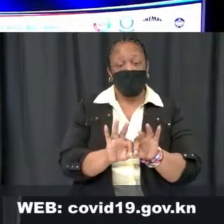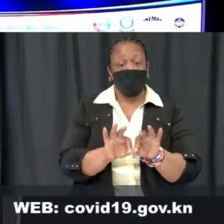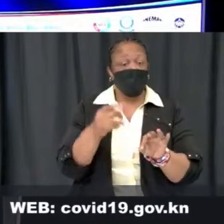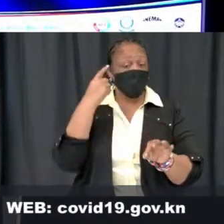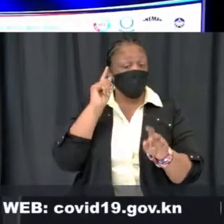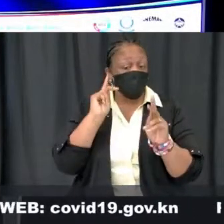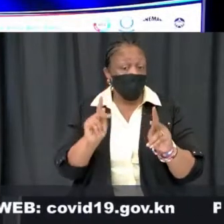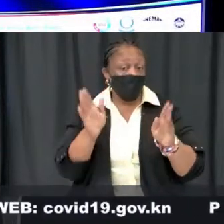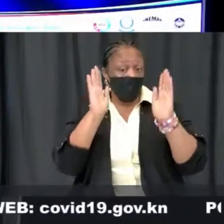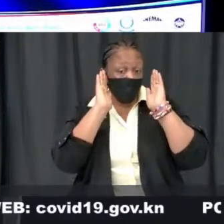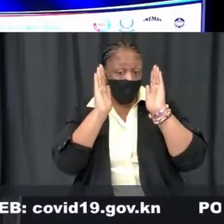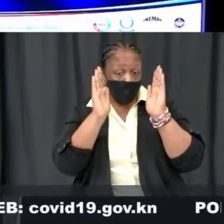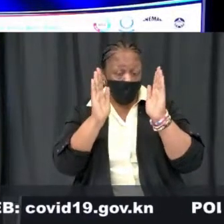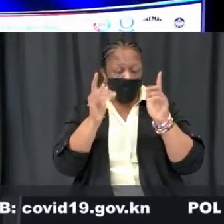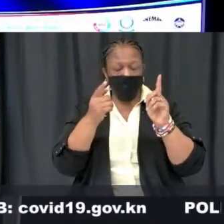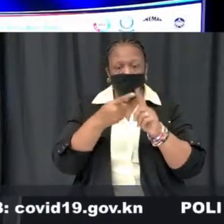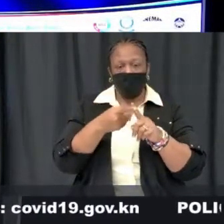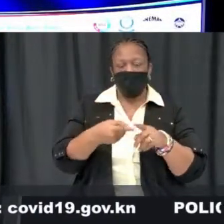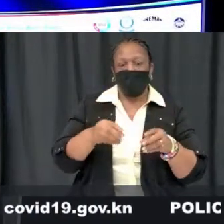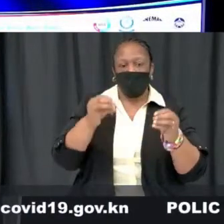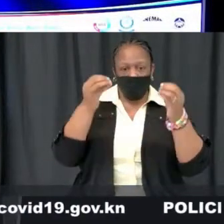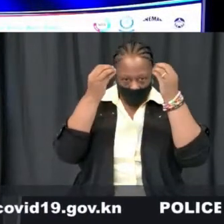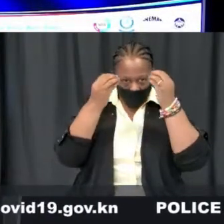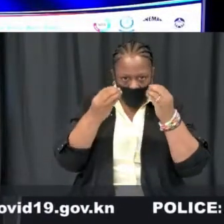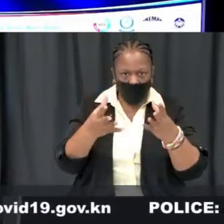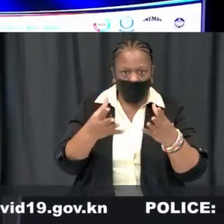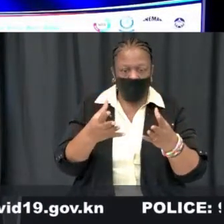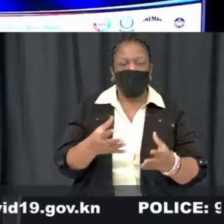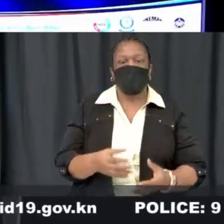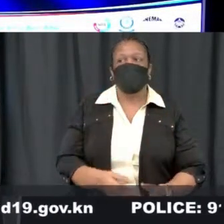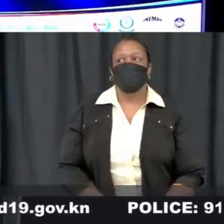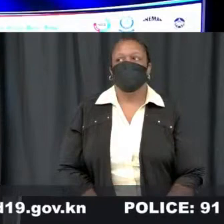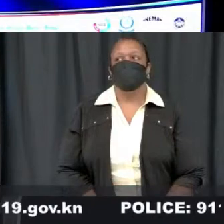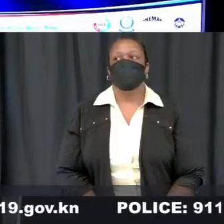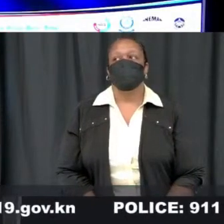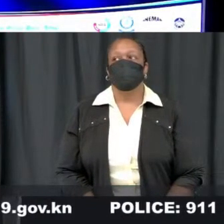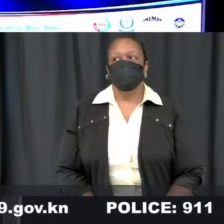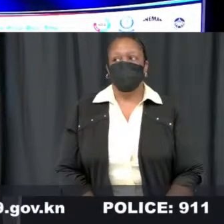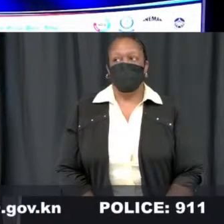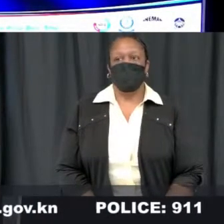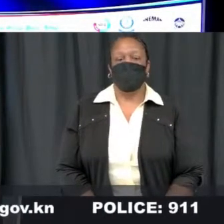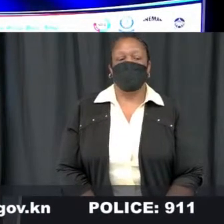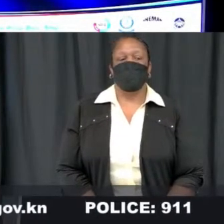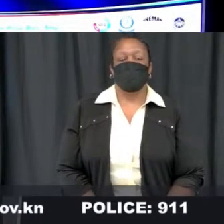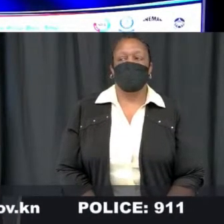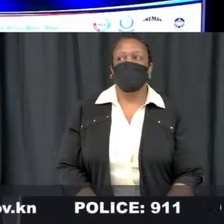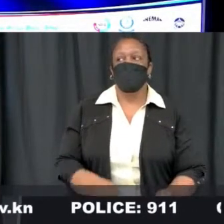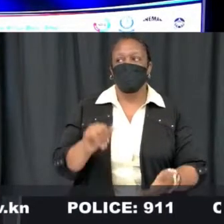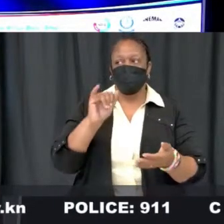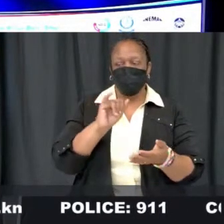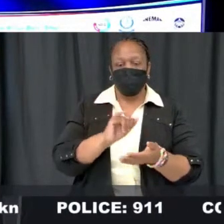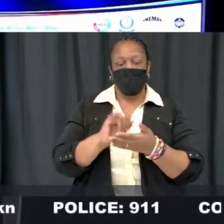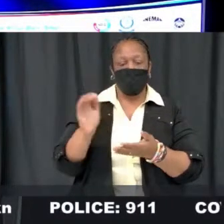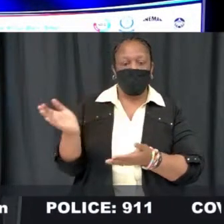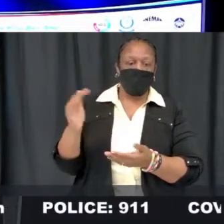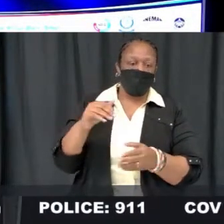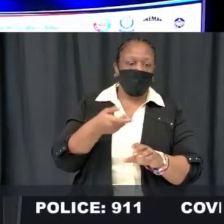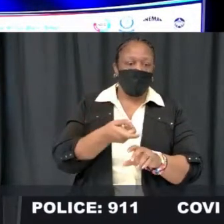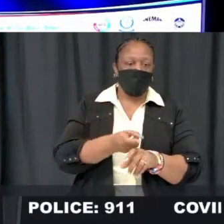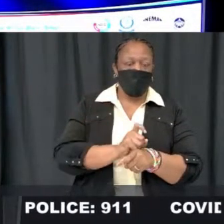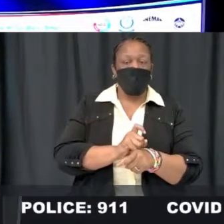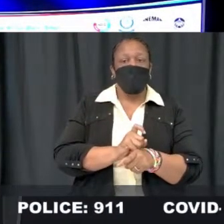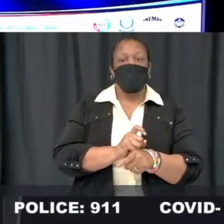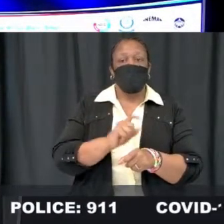attention to information that is official and information that is extremely